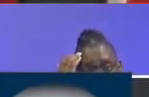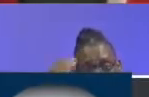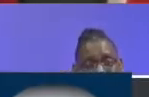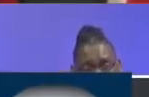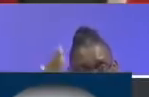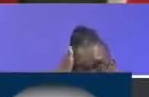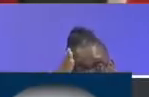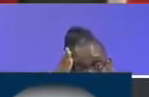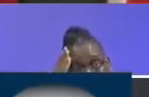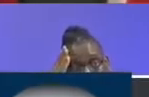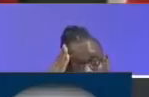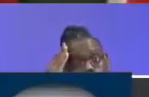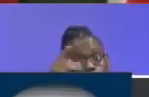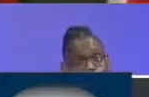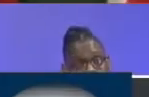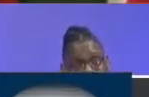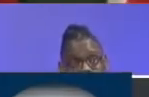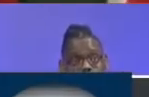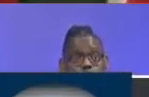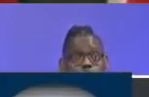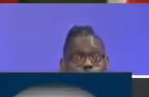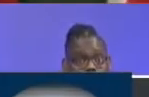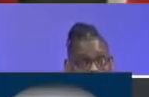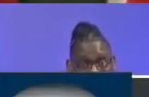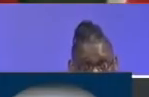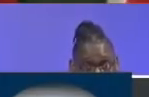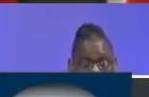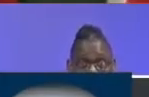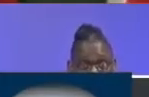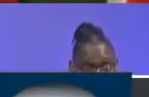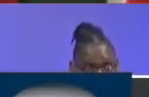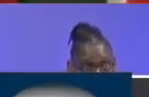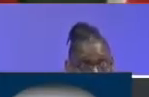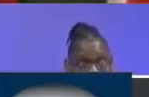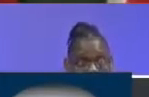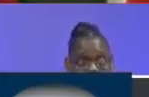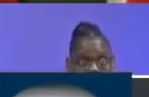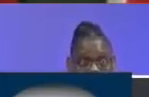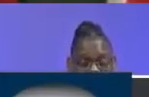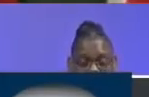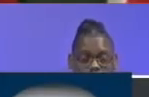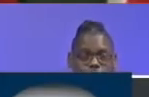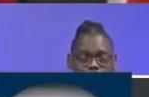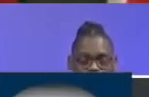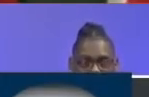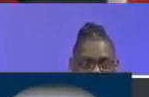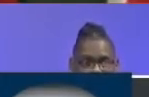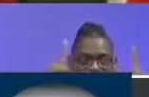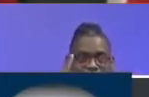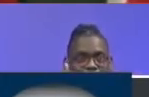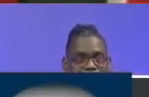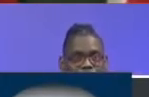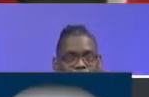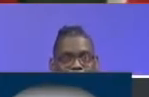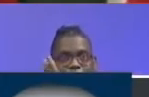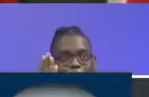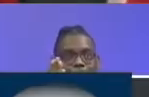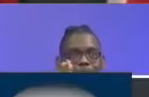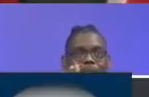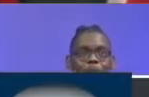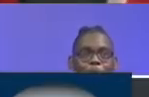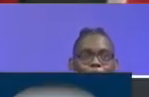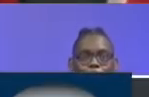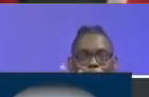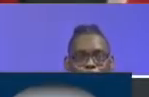elderly people, the older people who tend to get up early in the morning and go and have that dip in the sea.